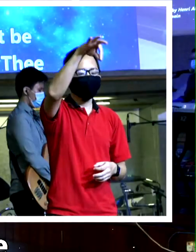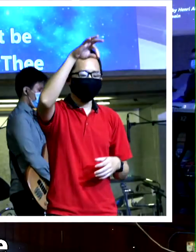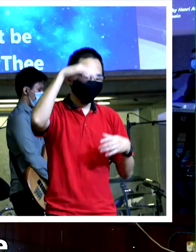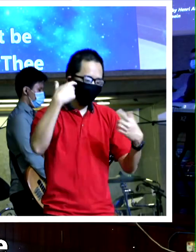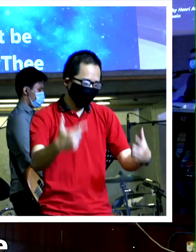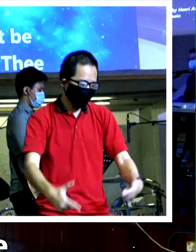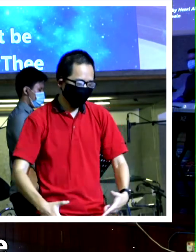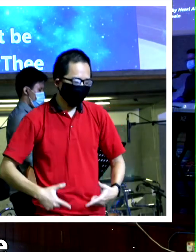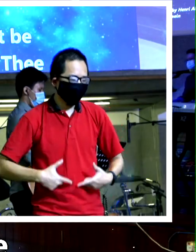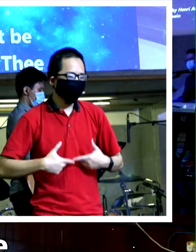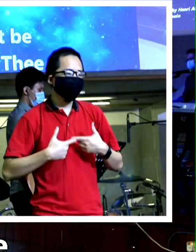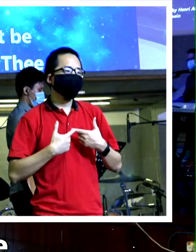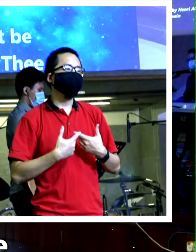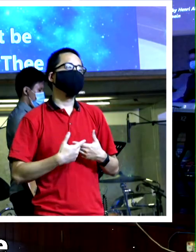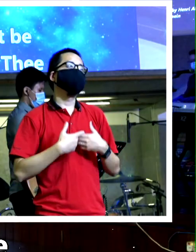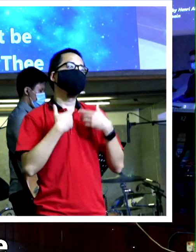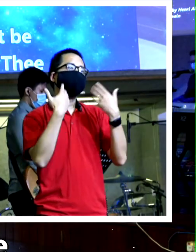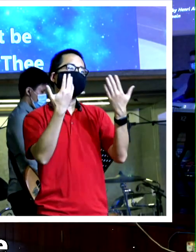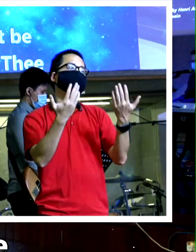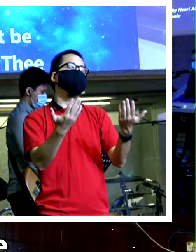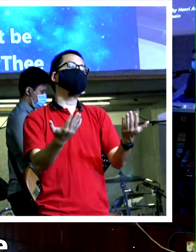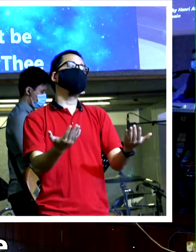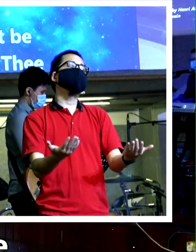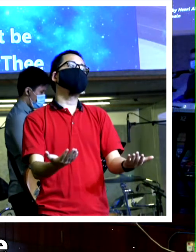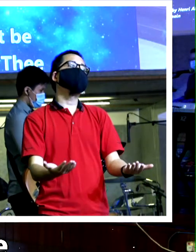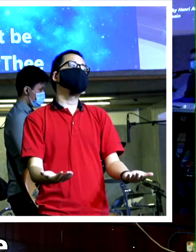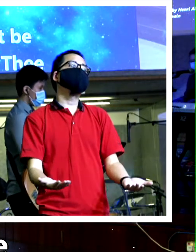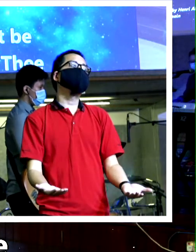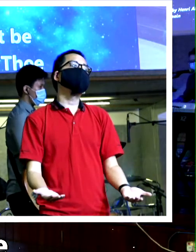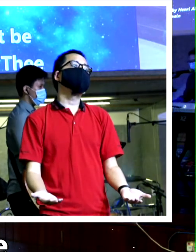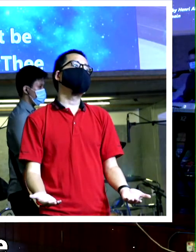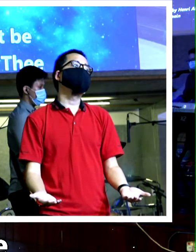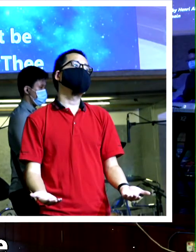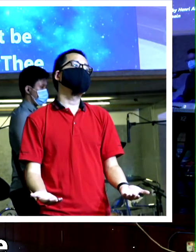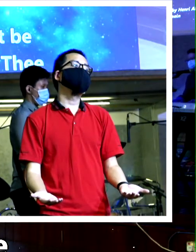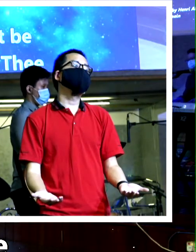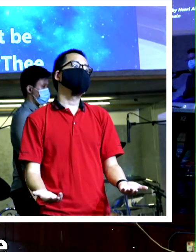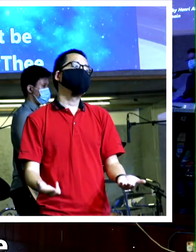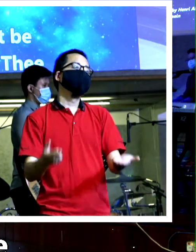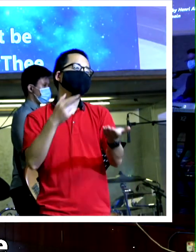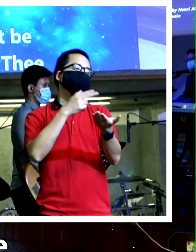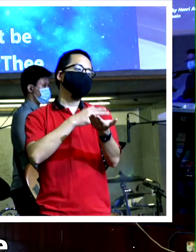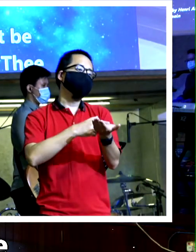Take my life and let it be